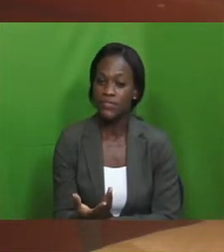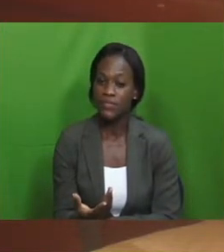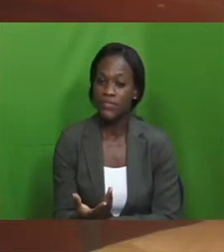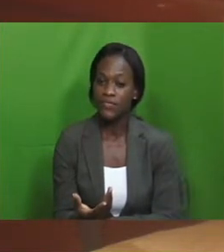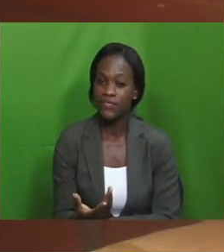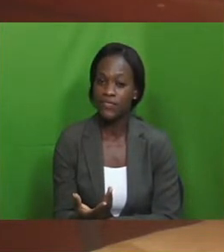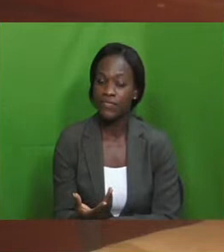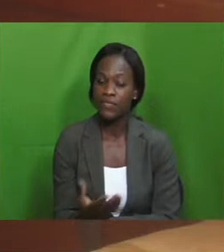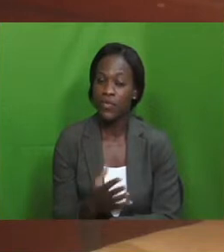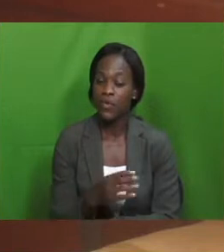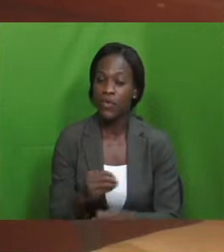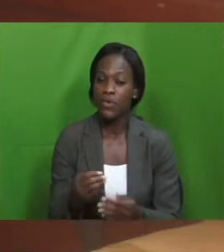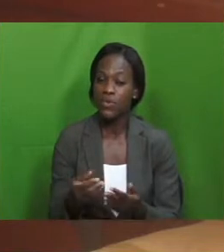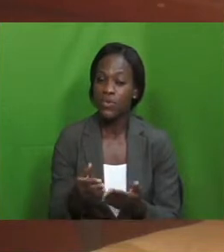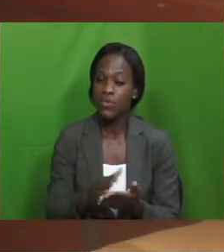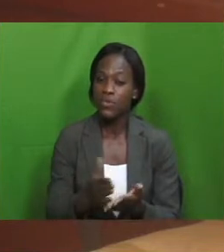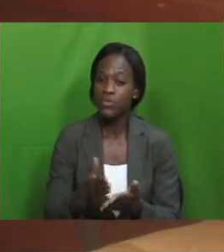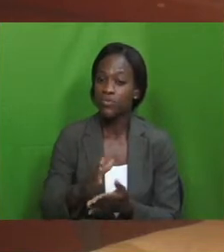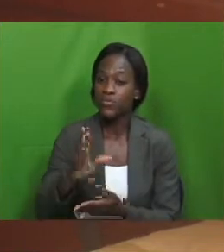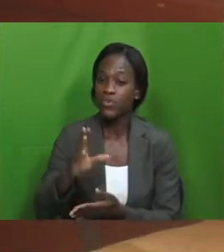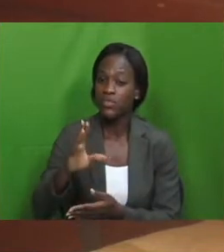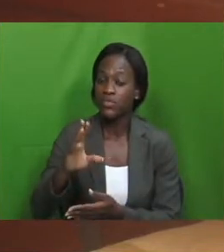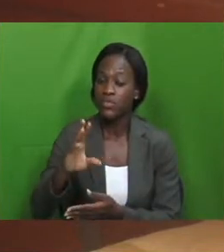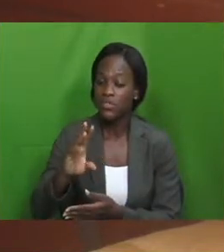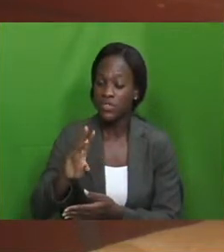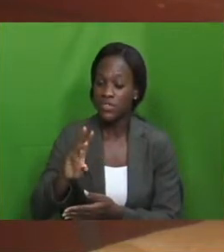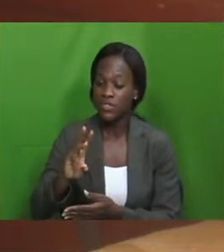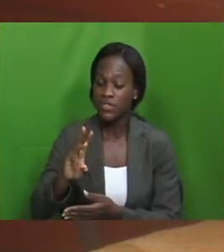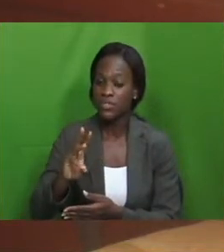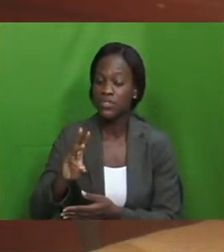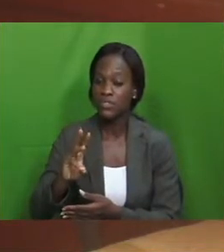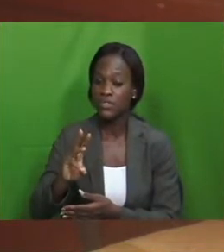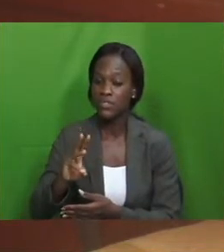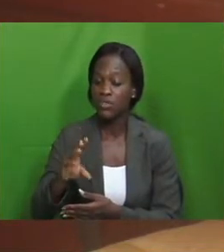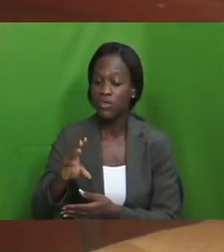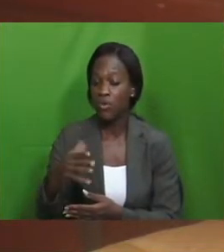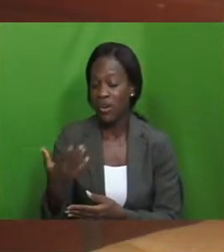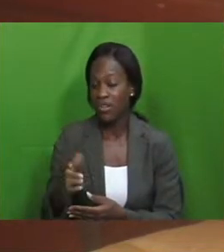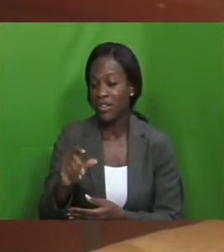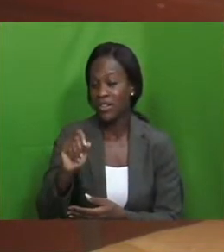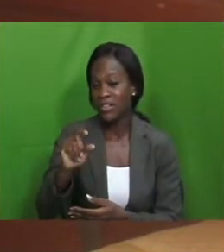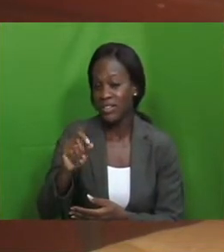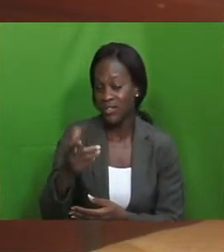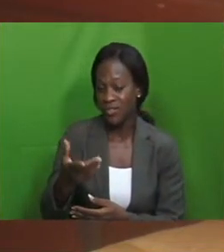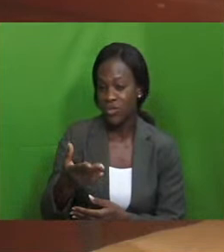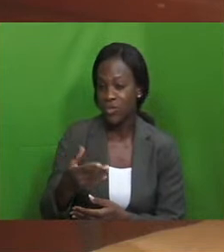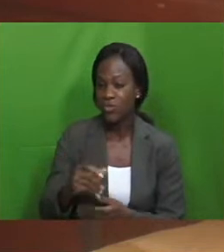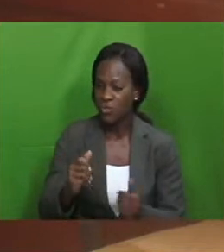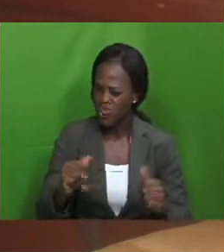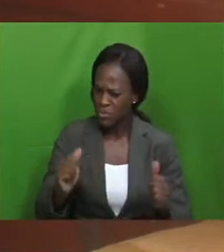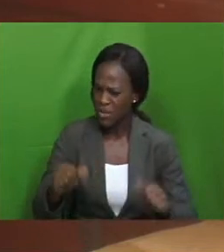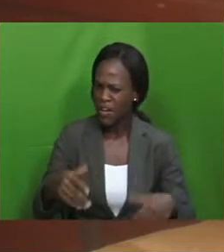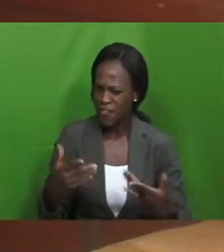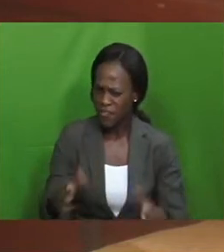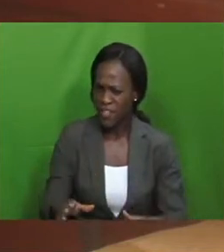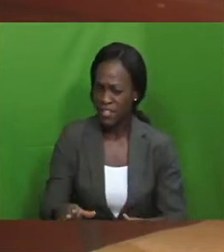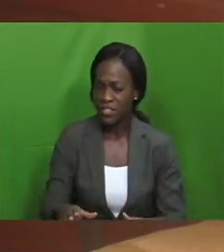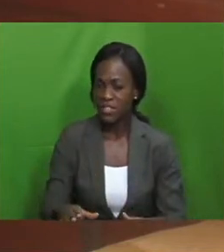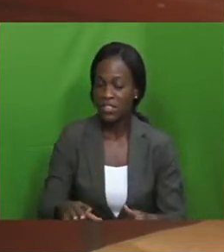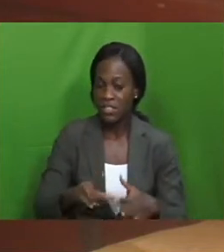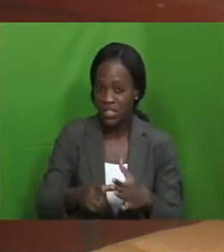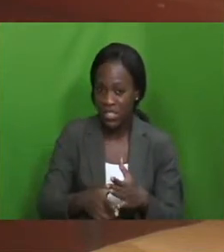on page 6, is listed as item 11. So we could deal with that one. And then when we finish, we will climb.